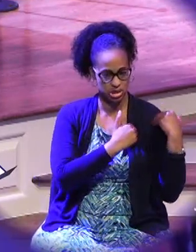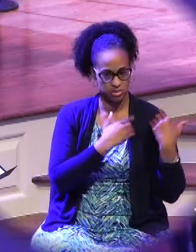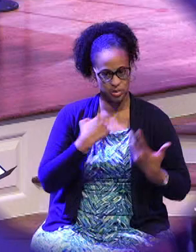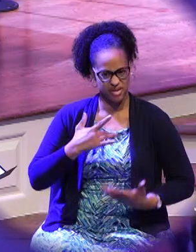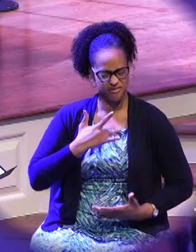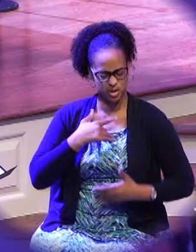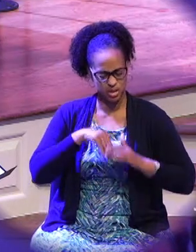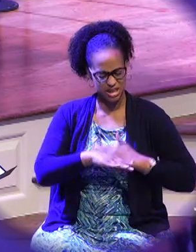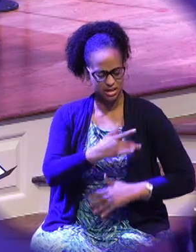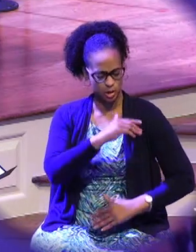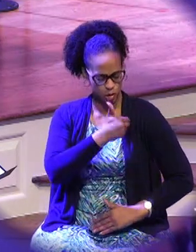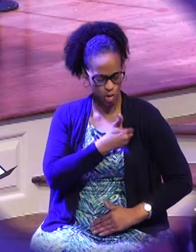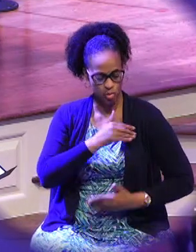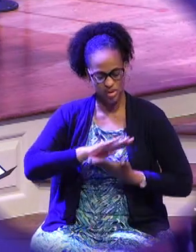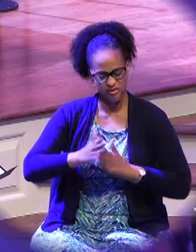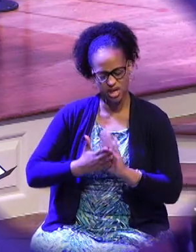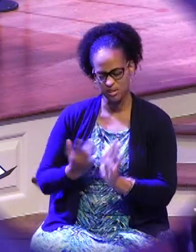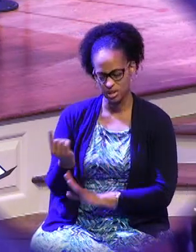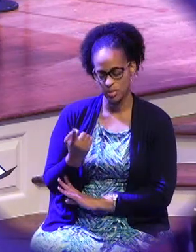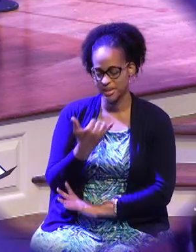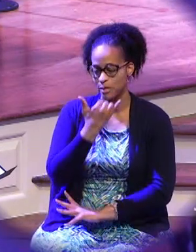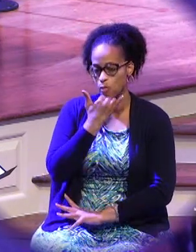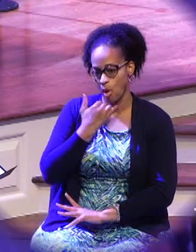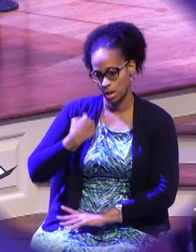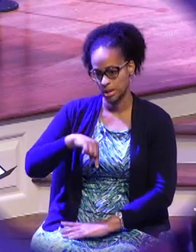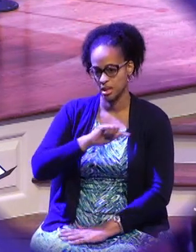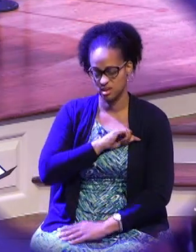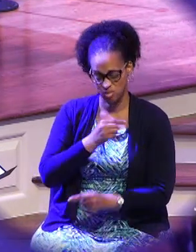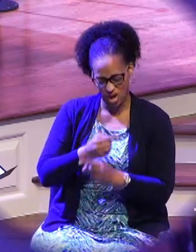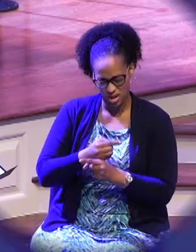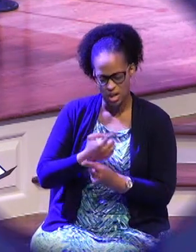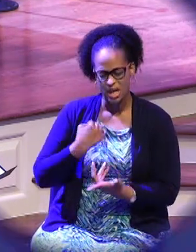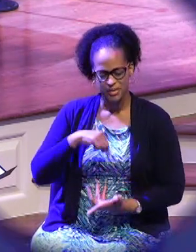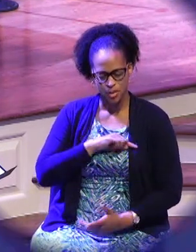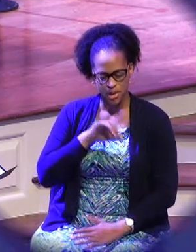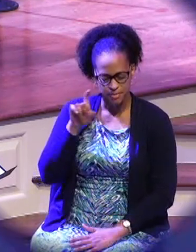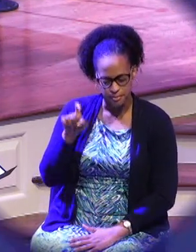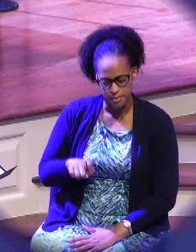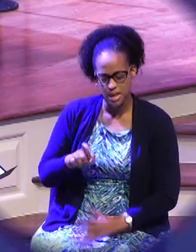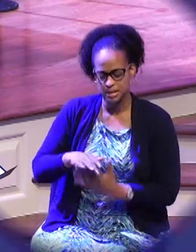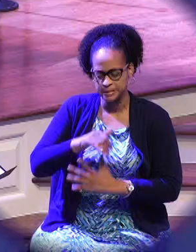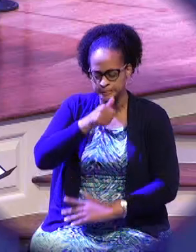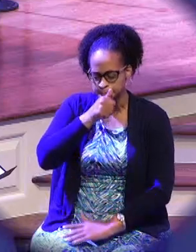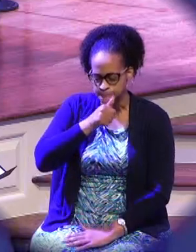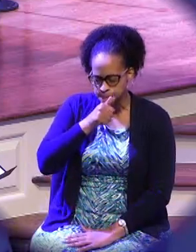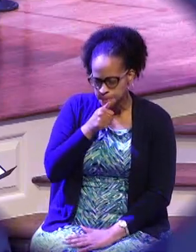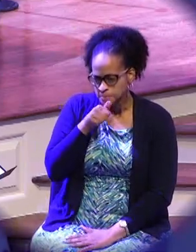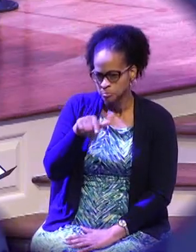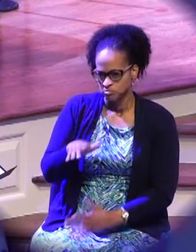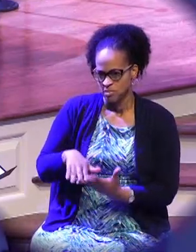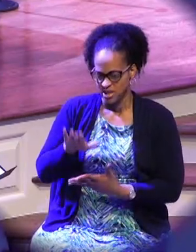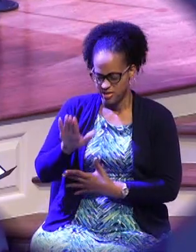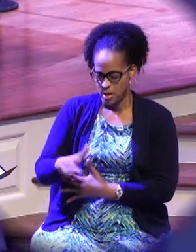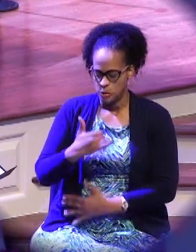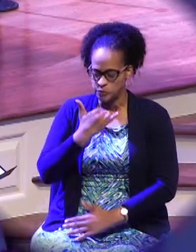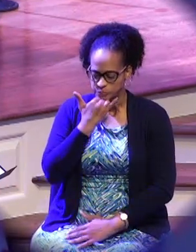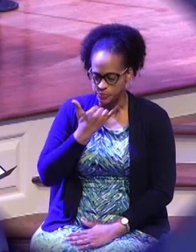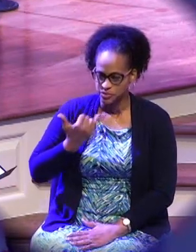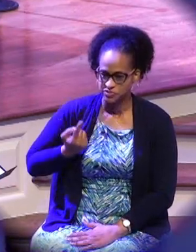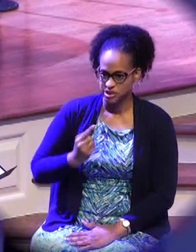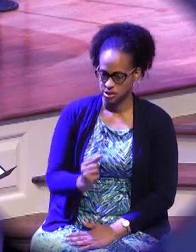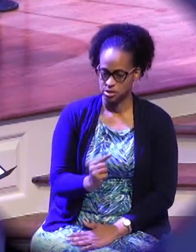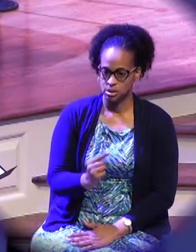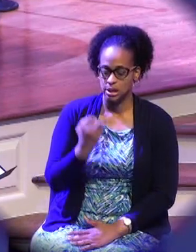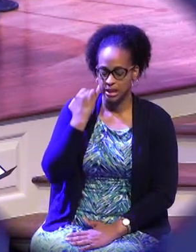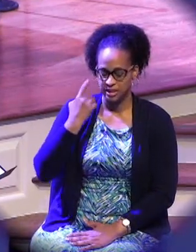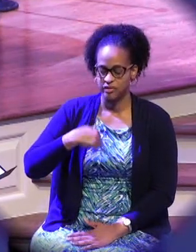our souls when we forgive someone who has wronged us, don't we? That we must bear the offense